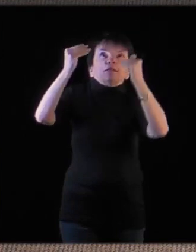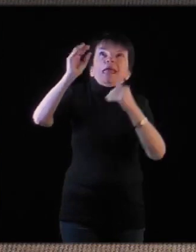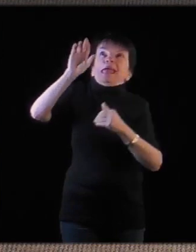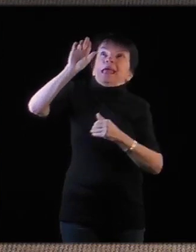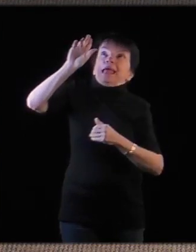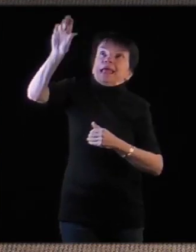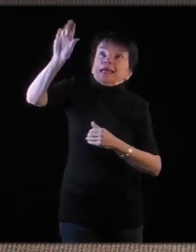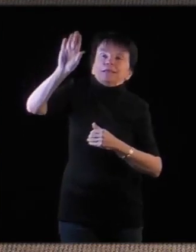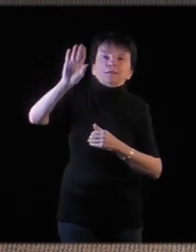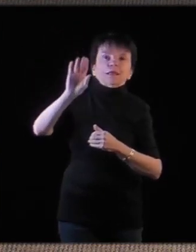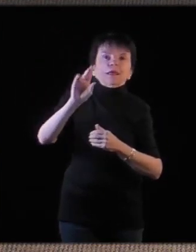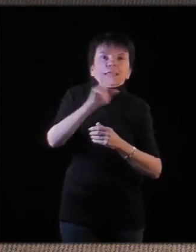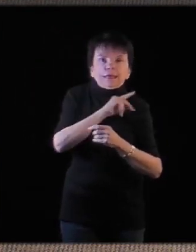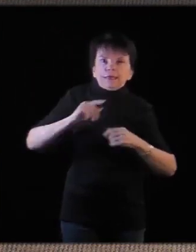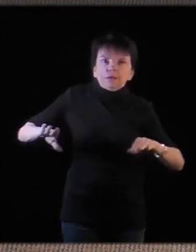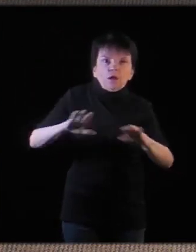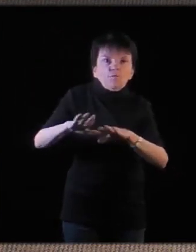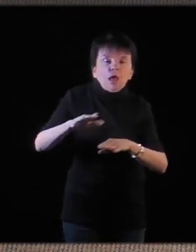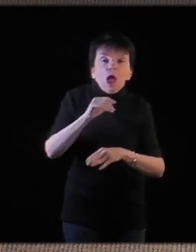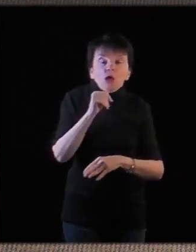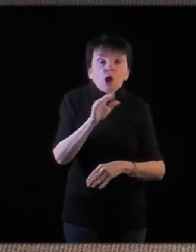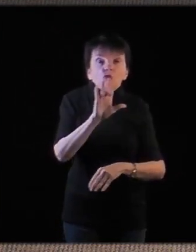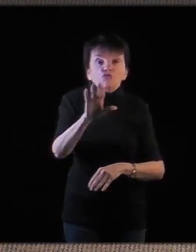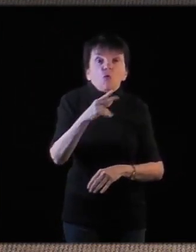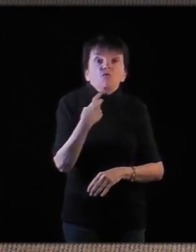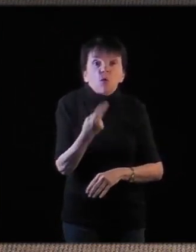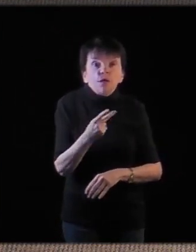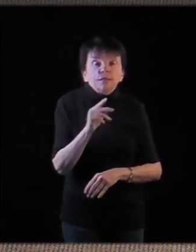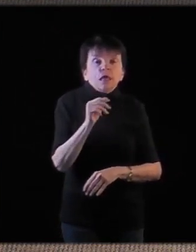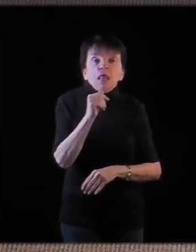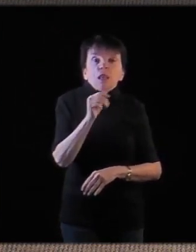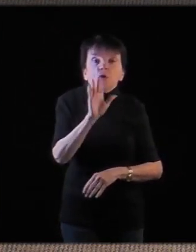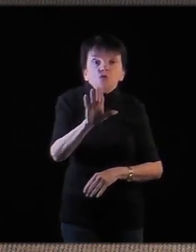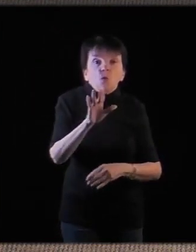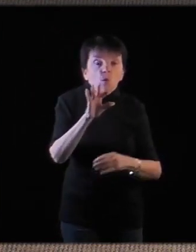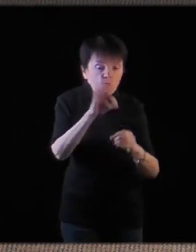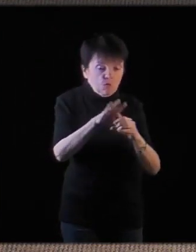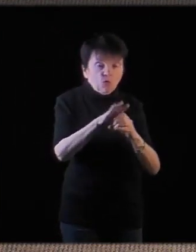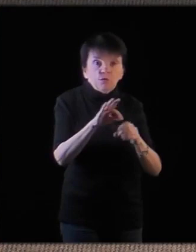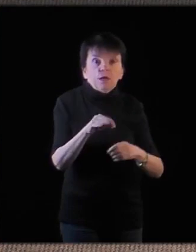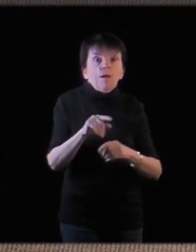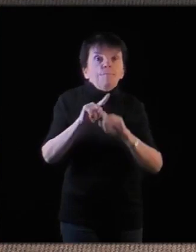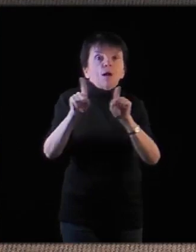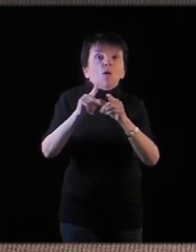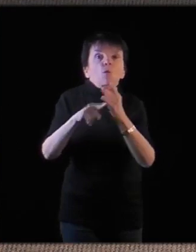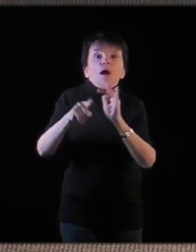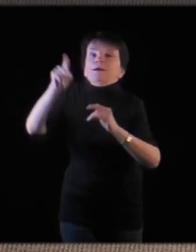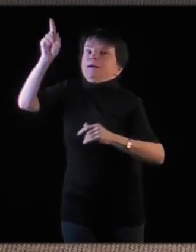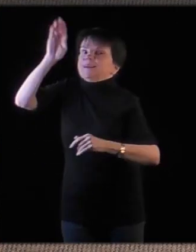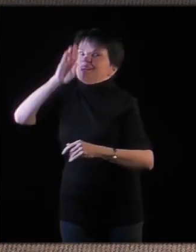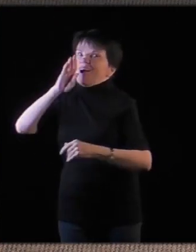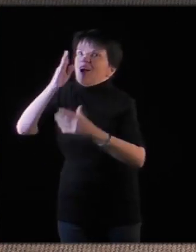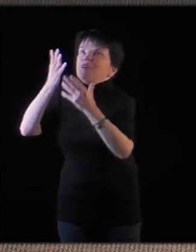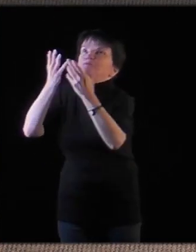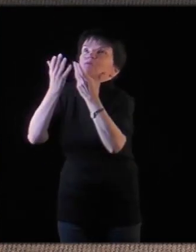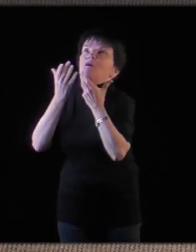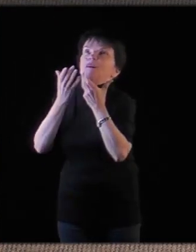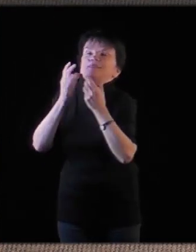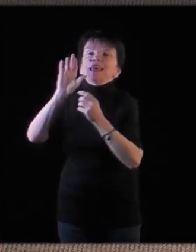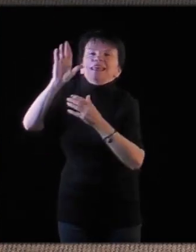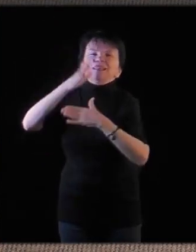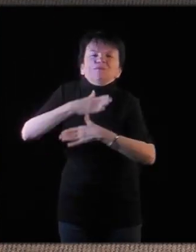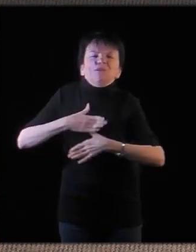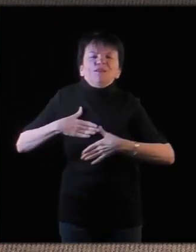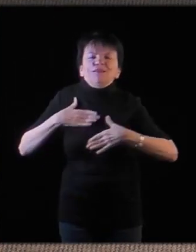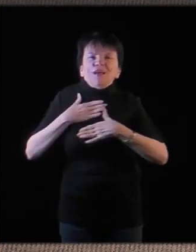kingdom. It's not about your voice and your vote, but it's rather about what he wants, his pleasure,